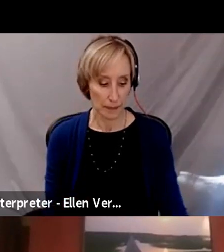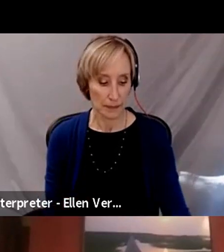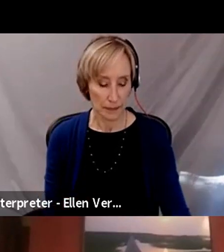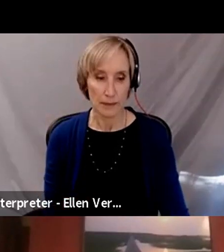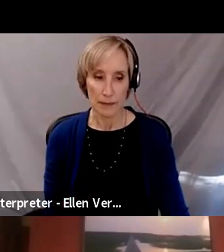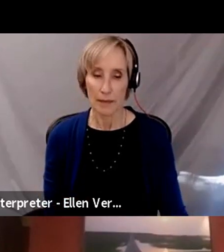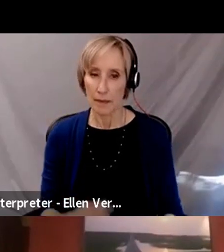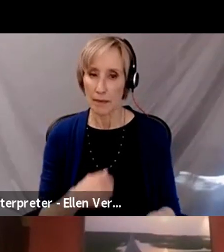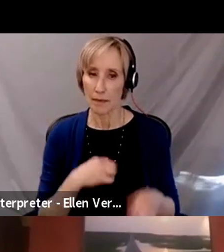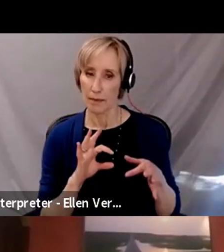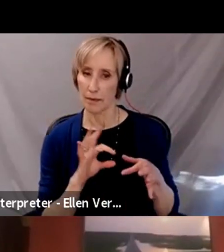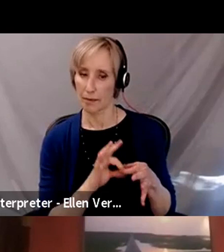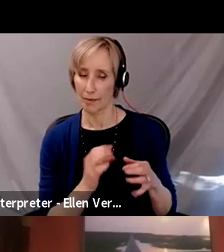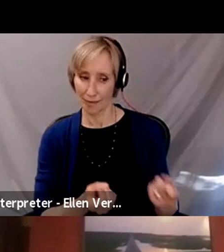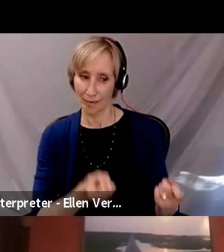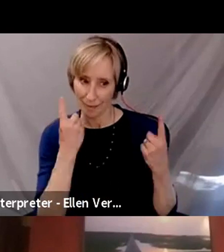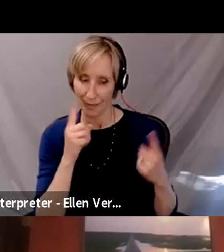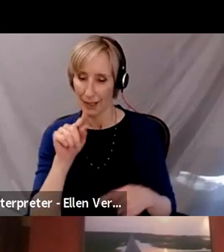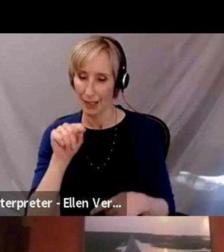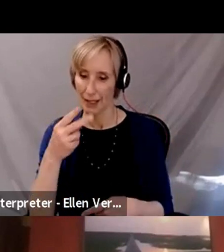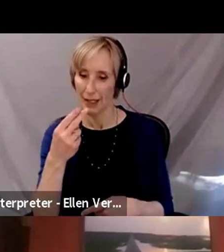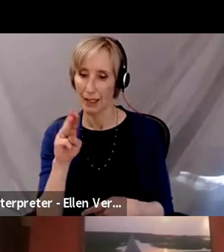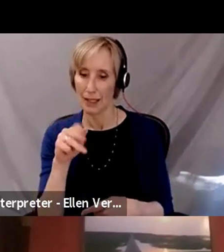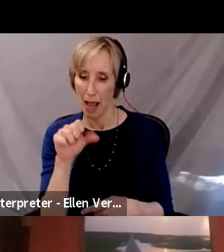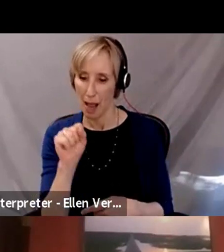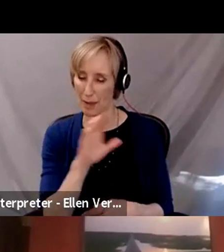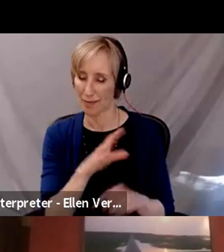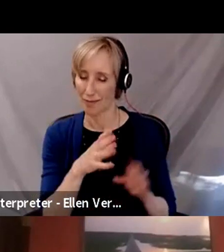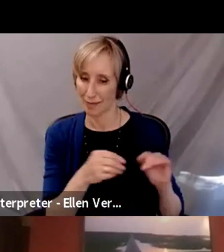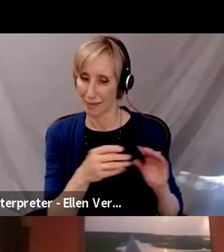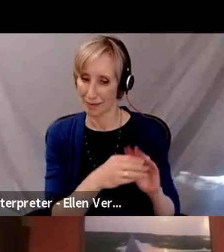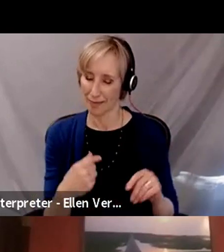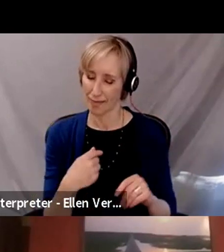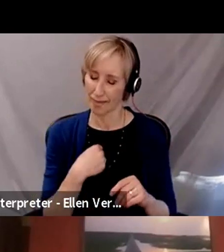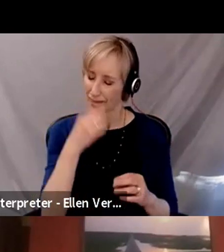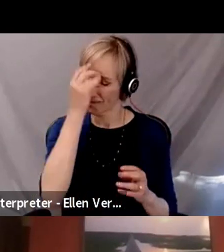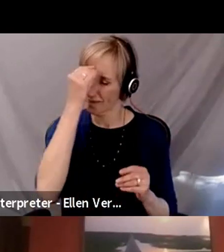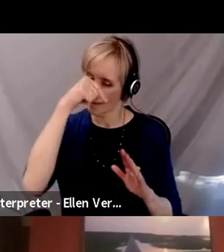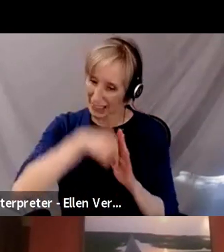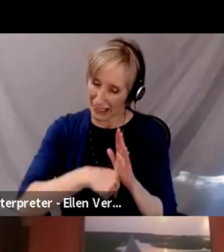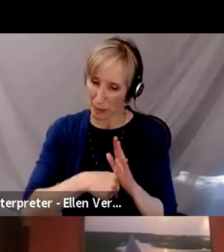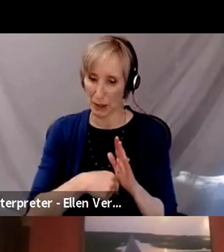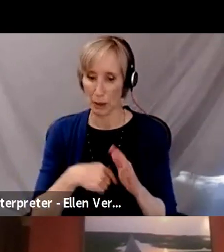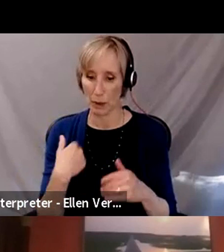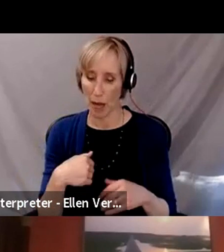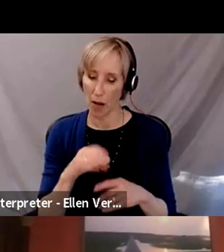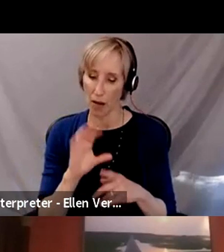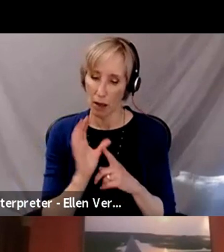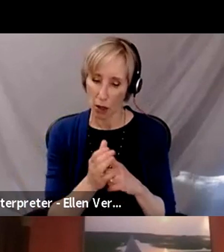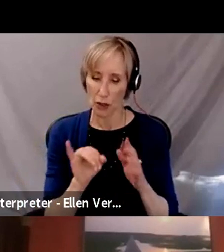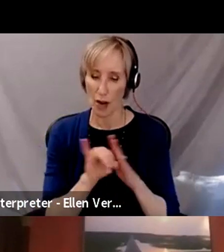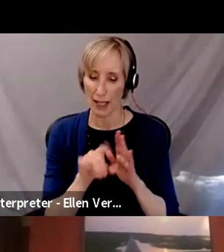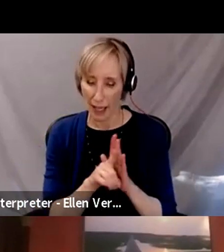said. And for me, when I was thinking about this question, I thought so much